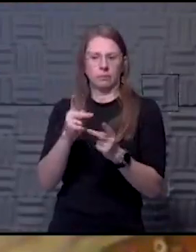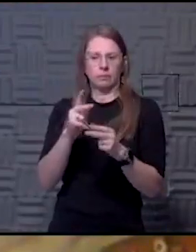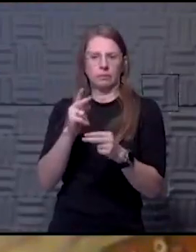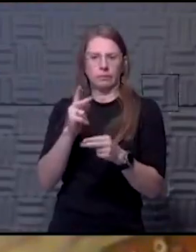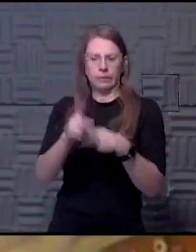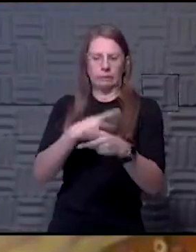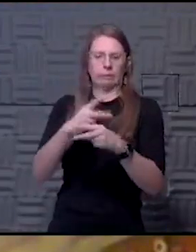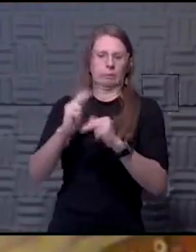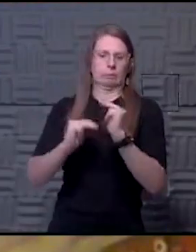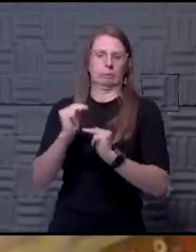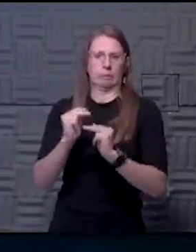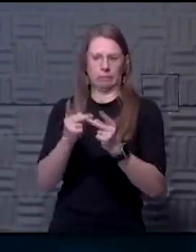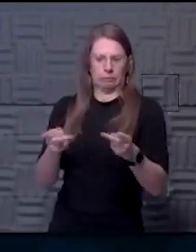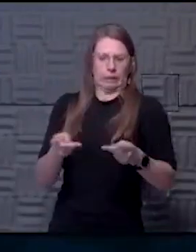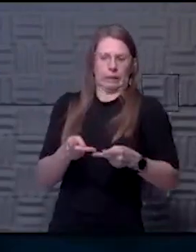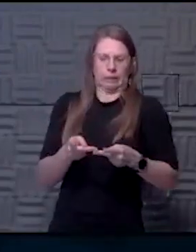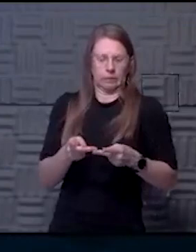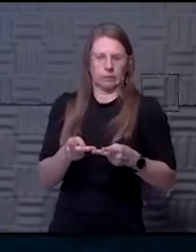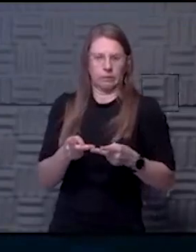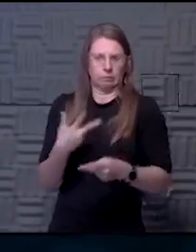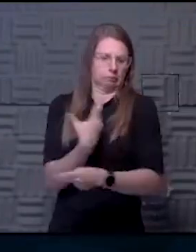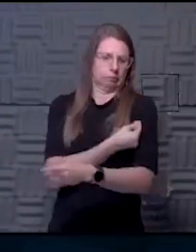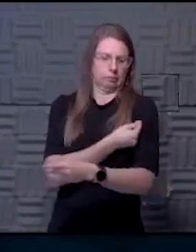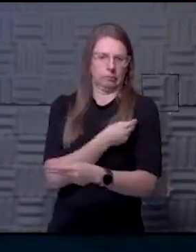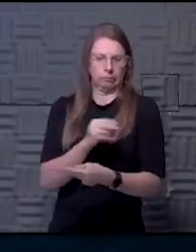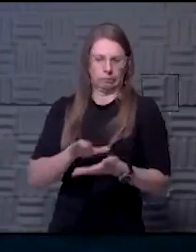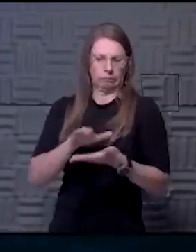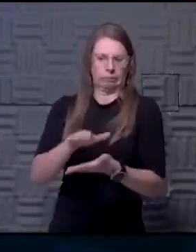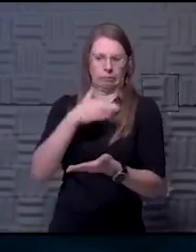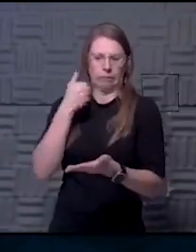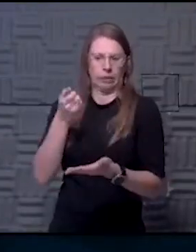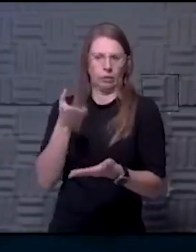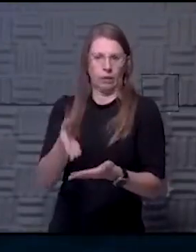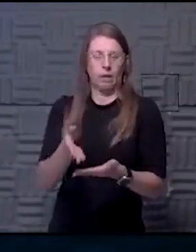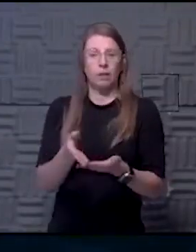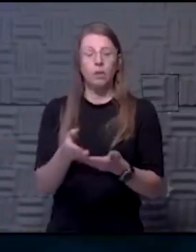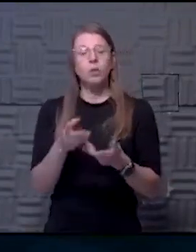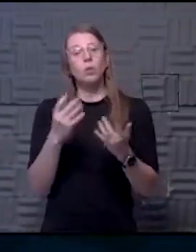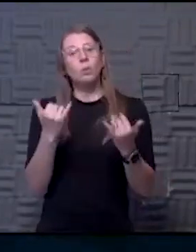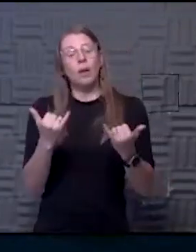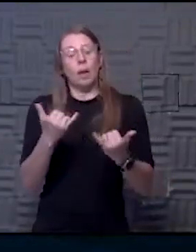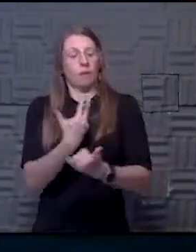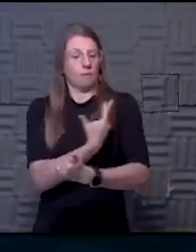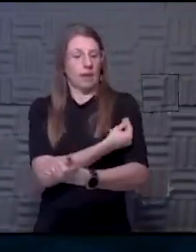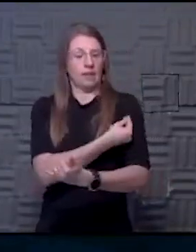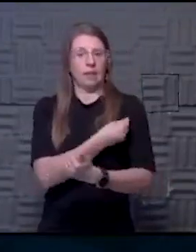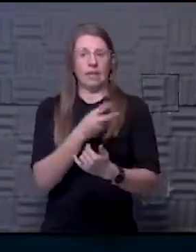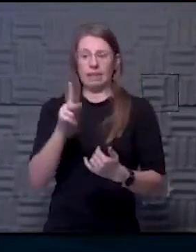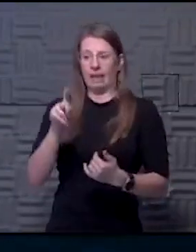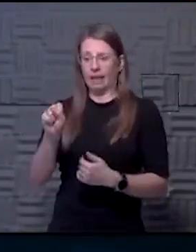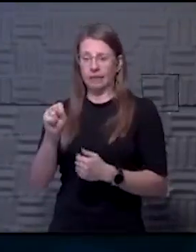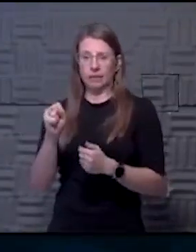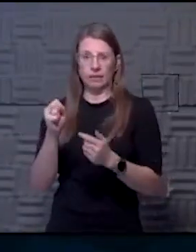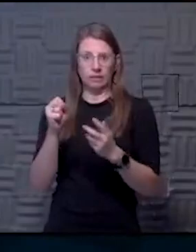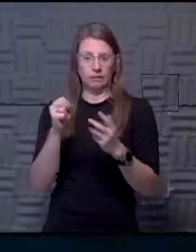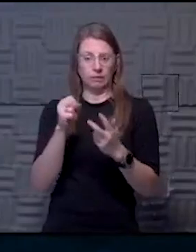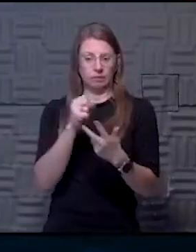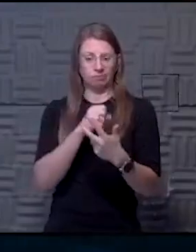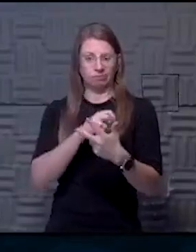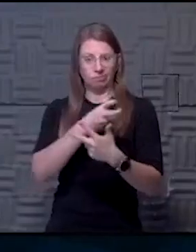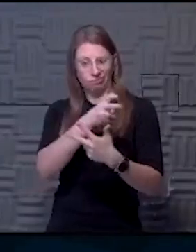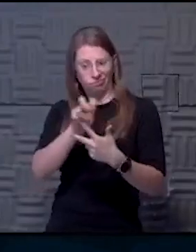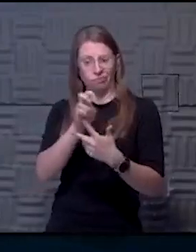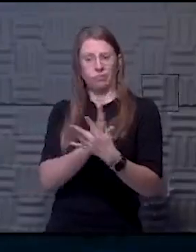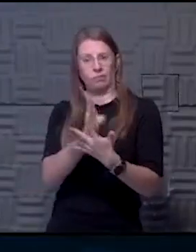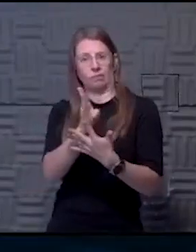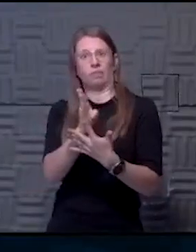vulnerable population. Indeed. So what is the status of vaccination, and when do you think Kansas might be able to move into phase 2, if we can be